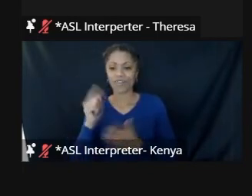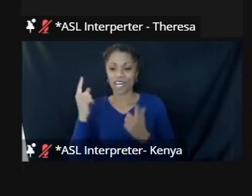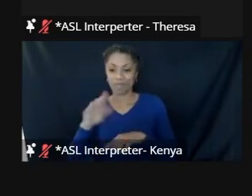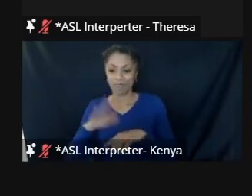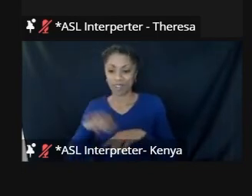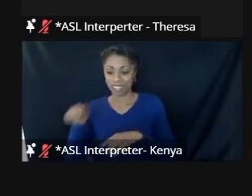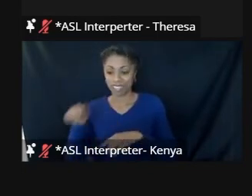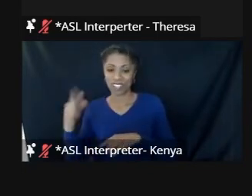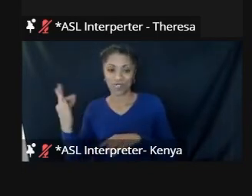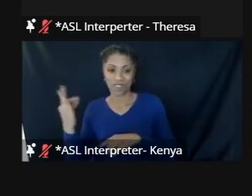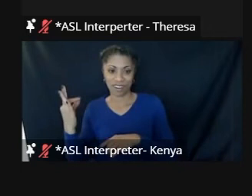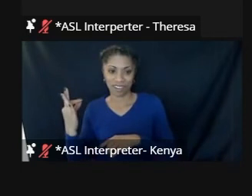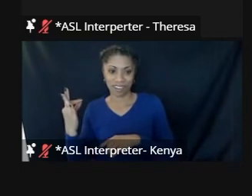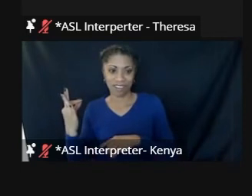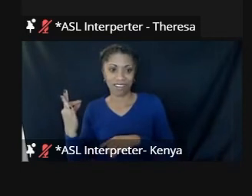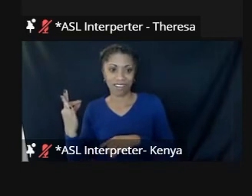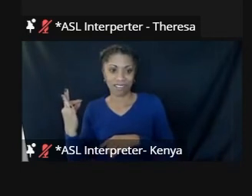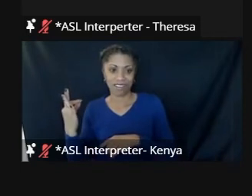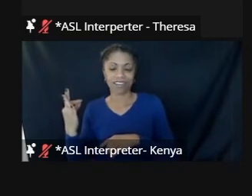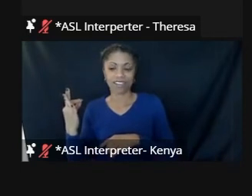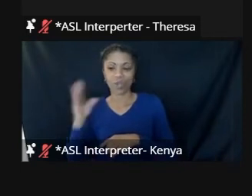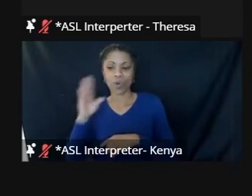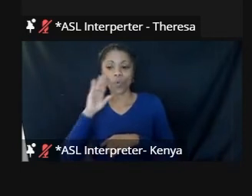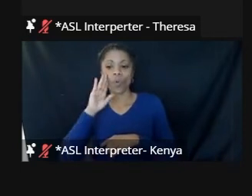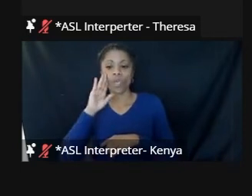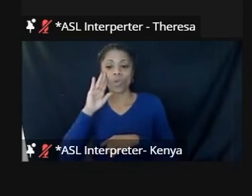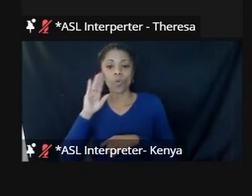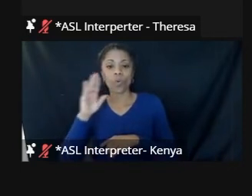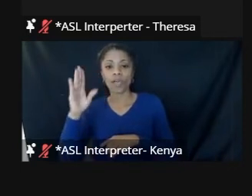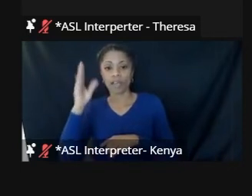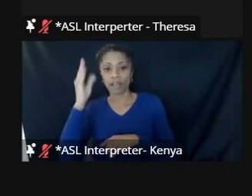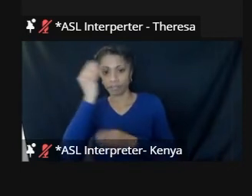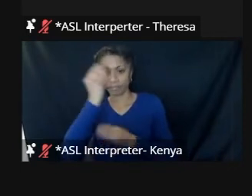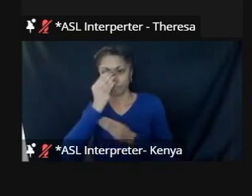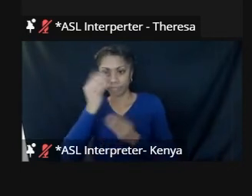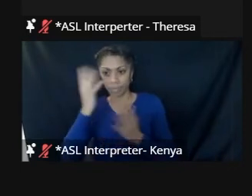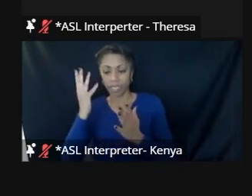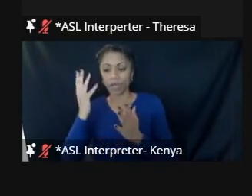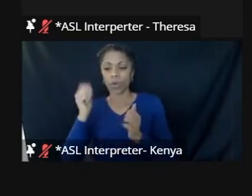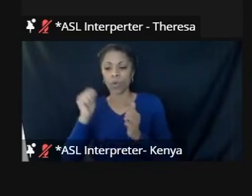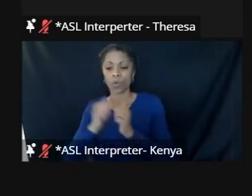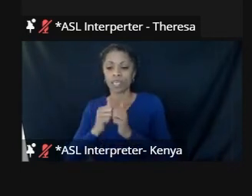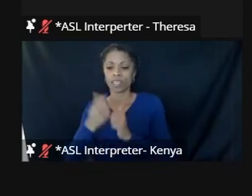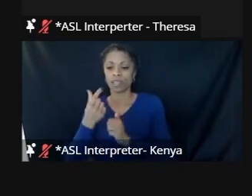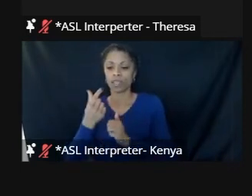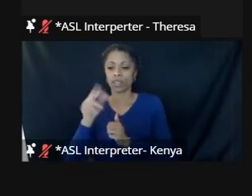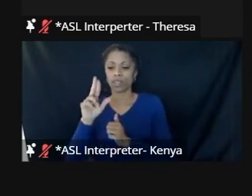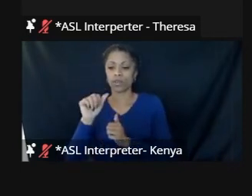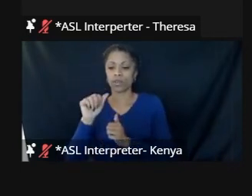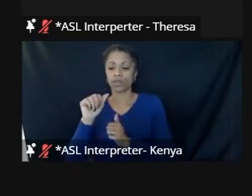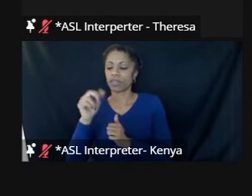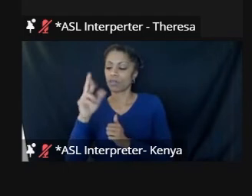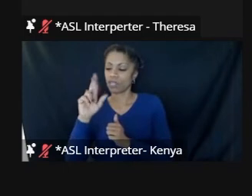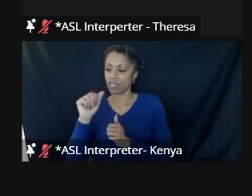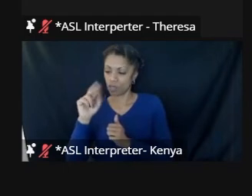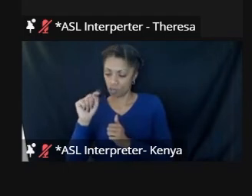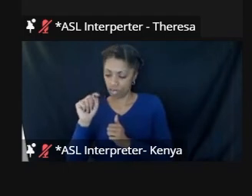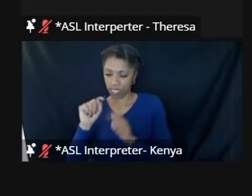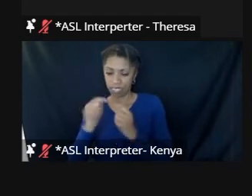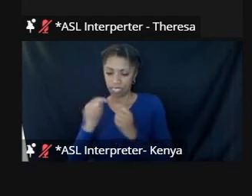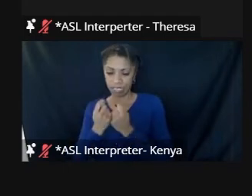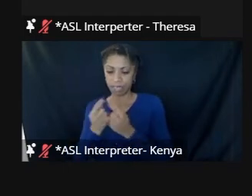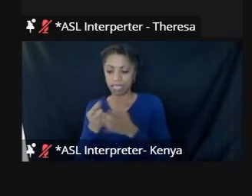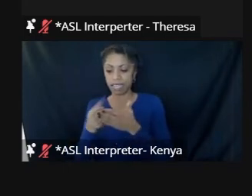then sharing that with the grant team that has been assembled next Tuesday. And